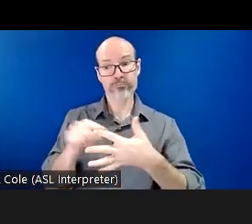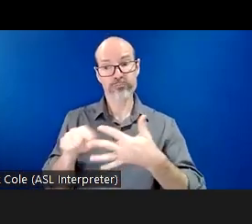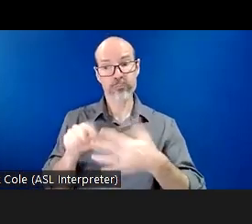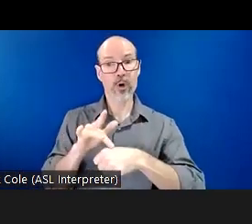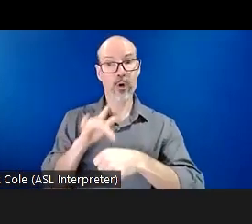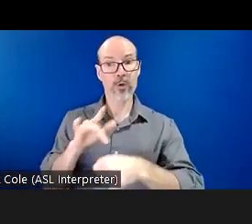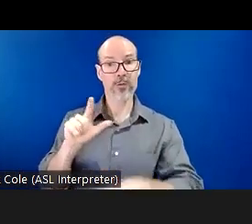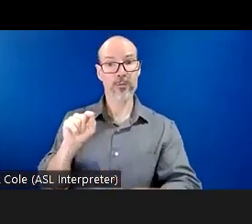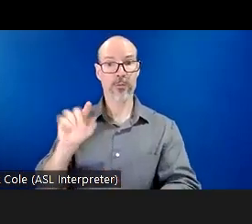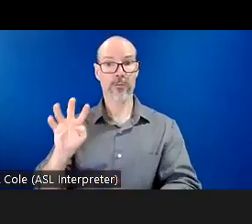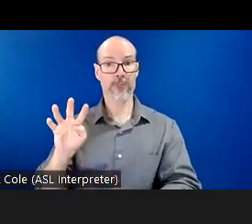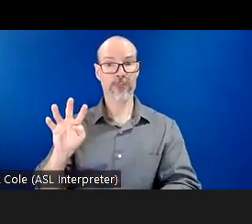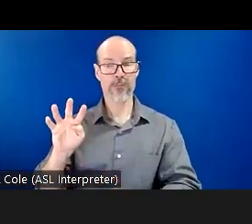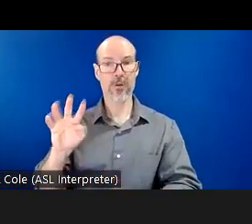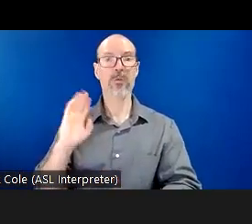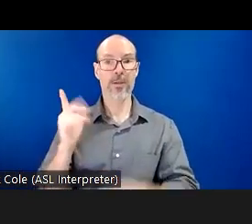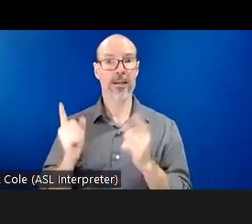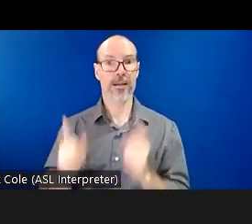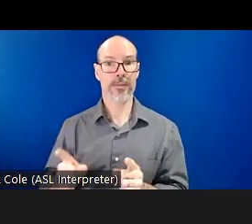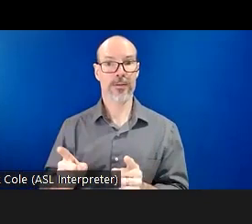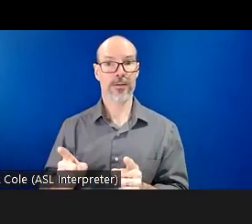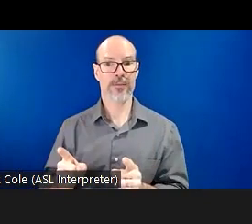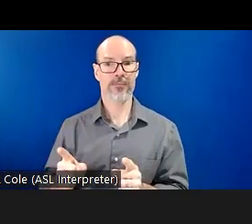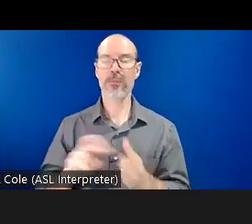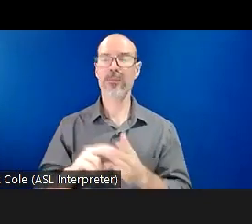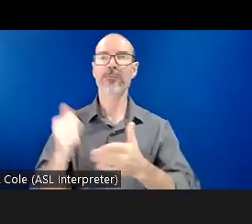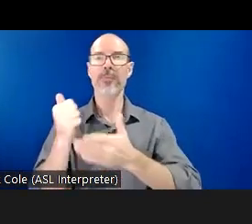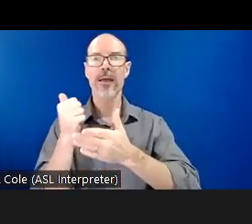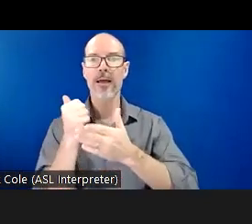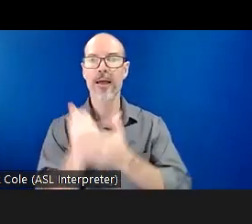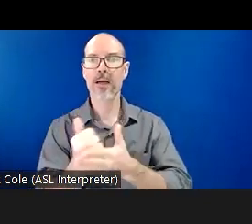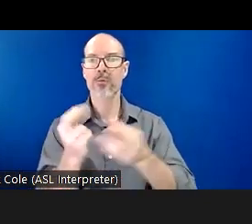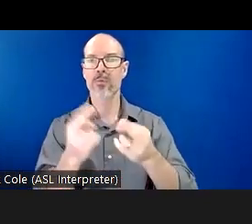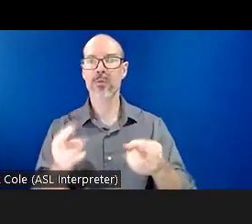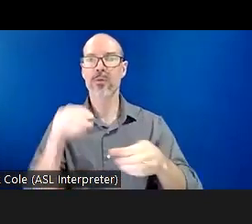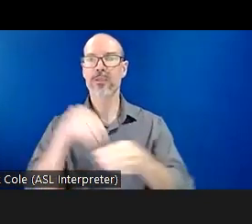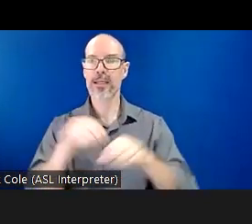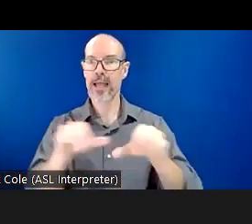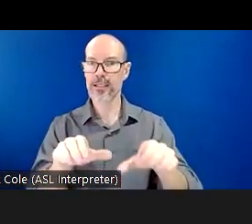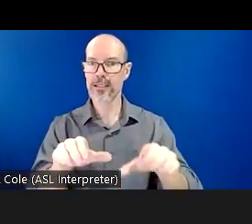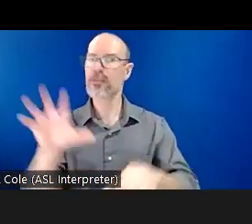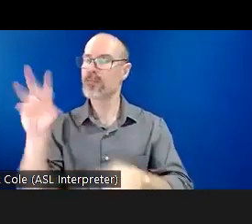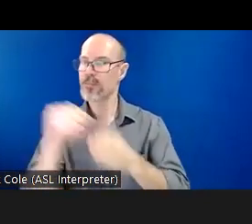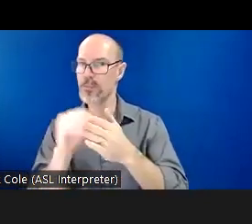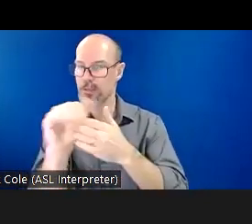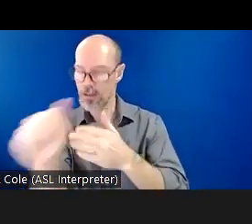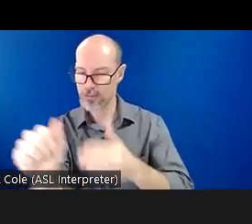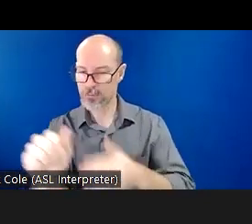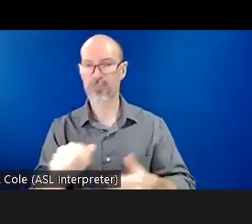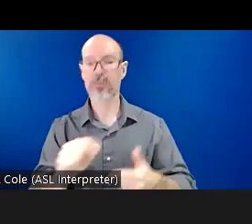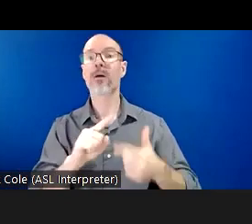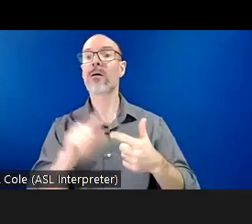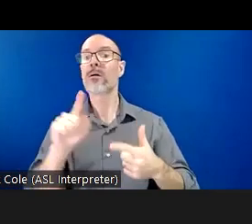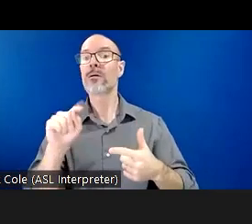So there's the Health Resources in Action $50 million award. There's the upcoming TIC-TAC. And then there's the